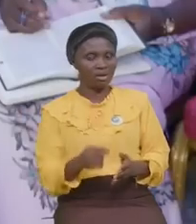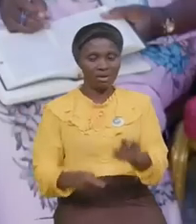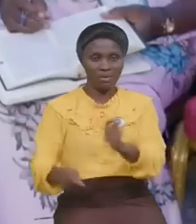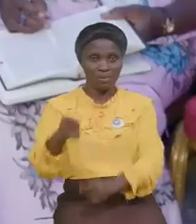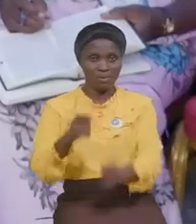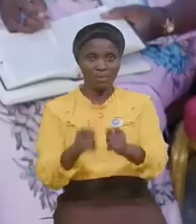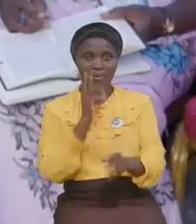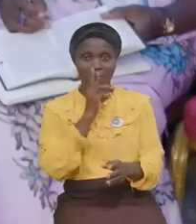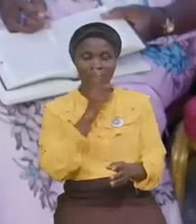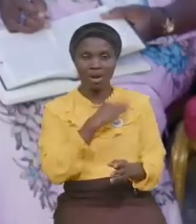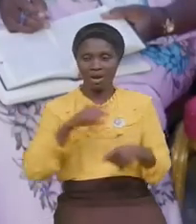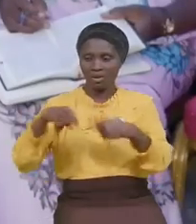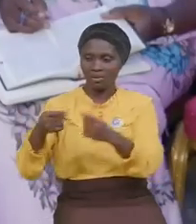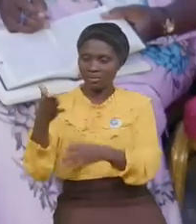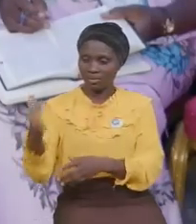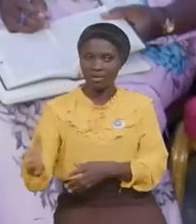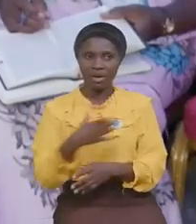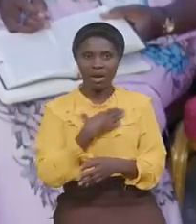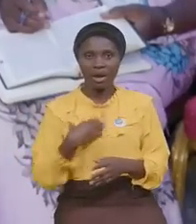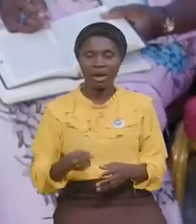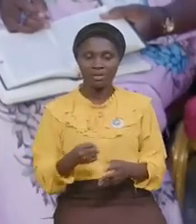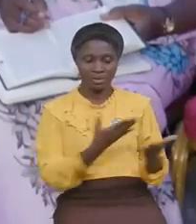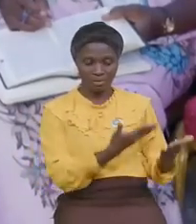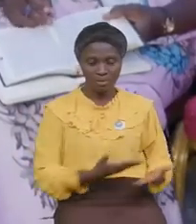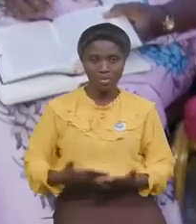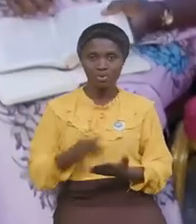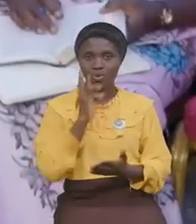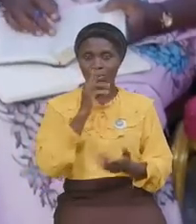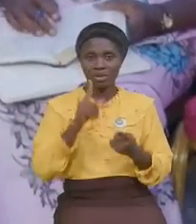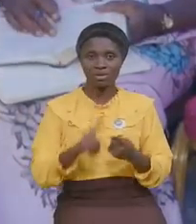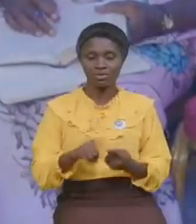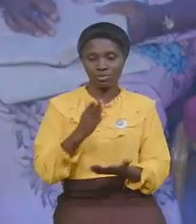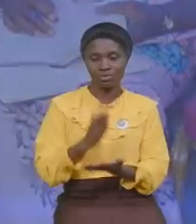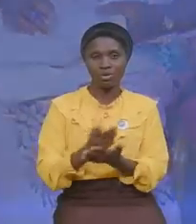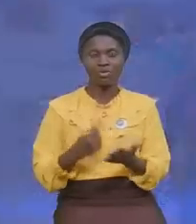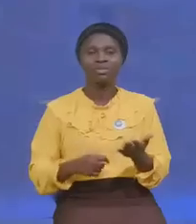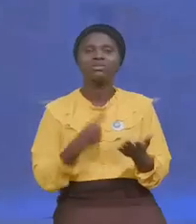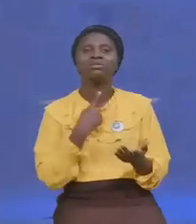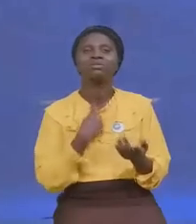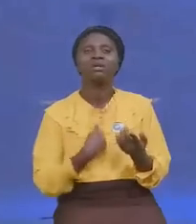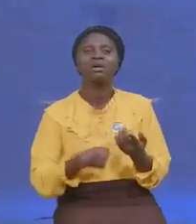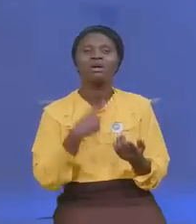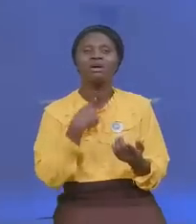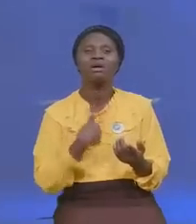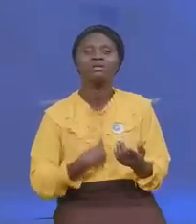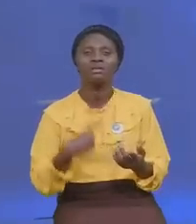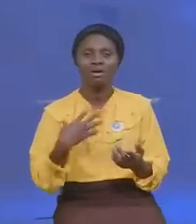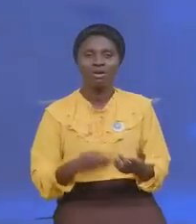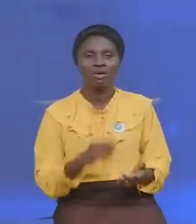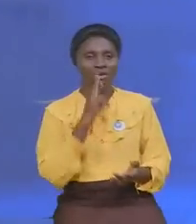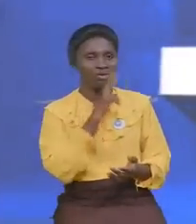in there, and got water to quench the thirst of her son.